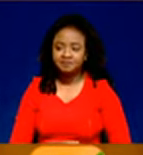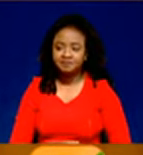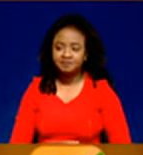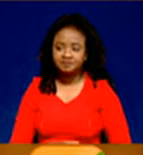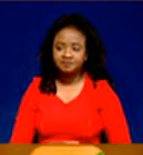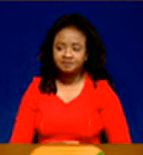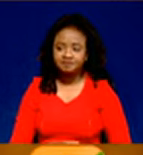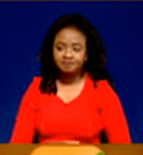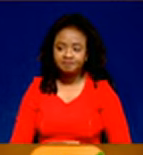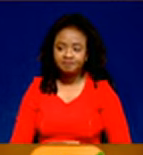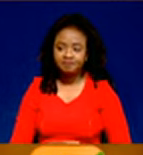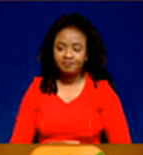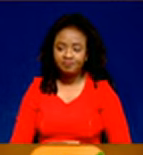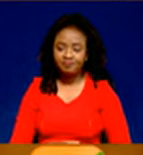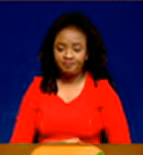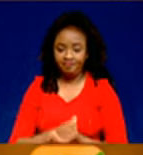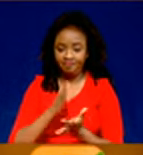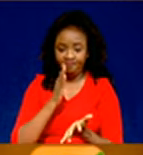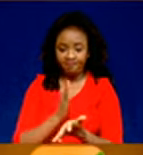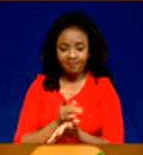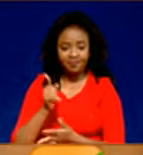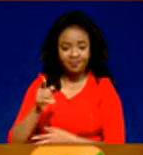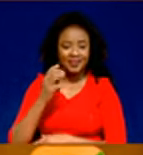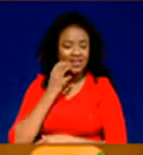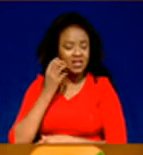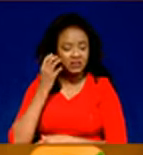This is a very sad moment,